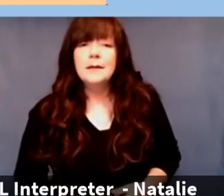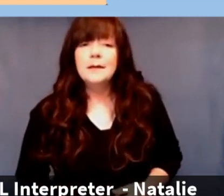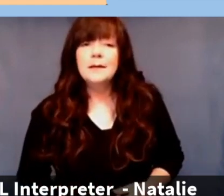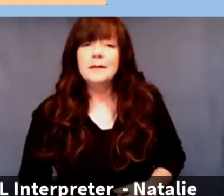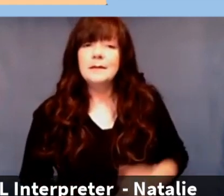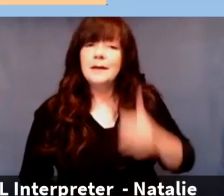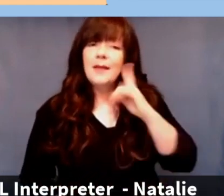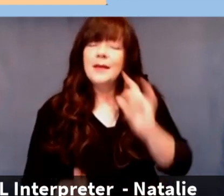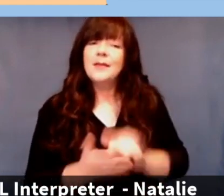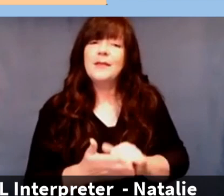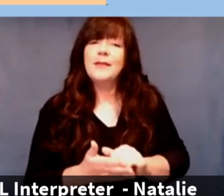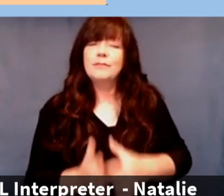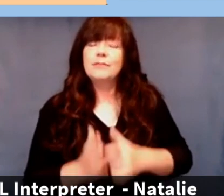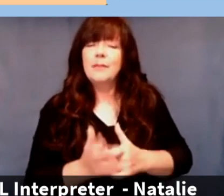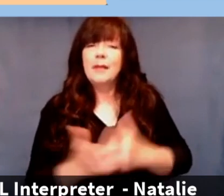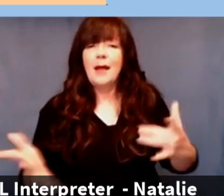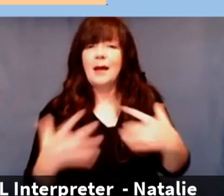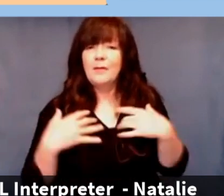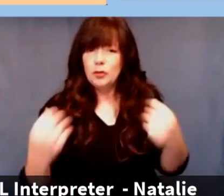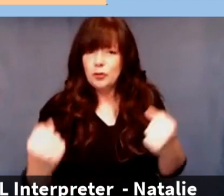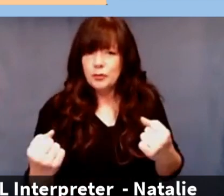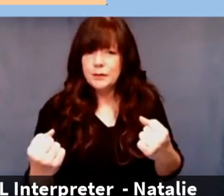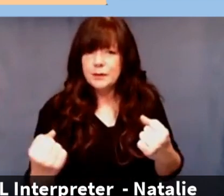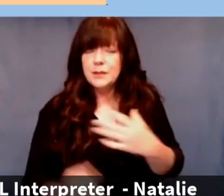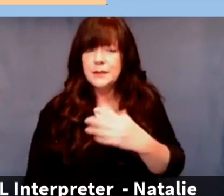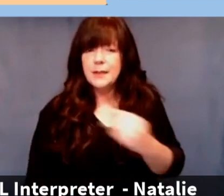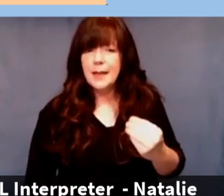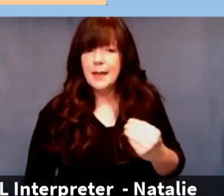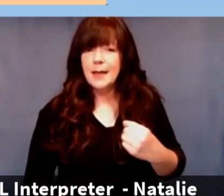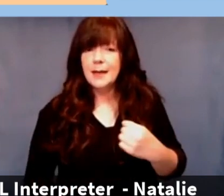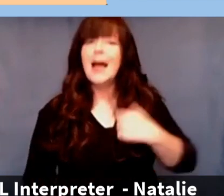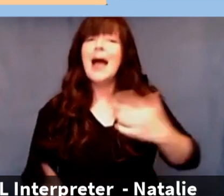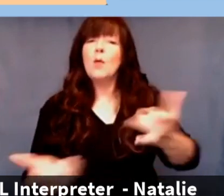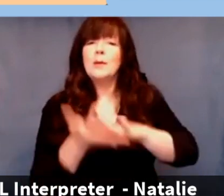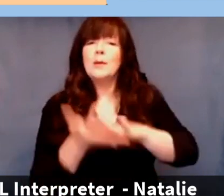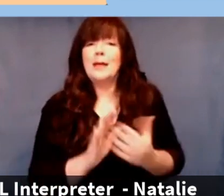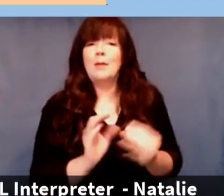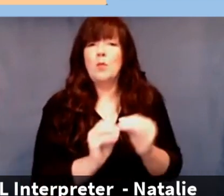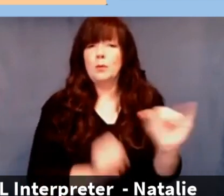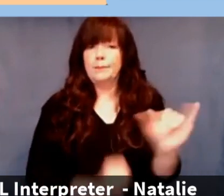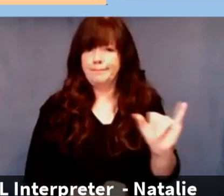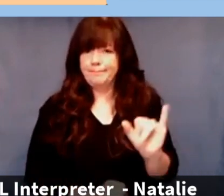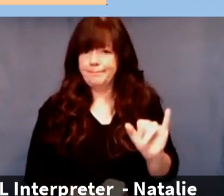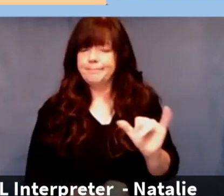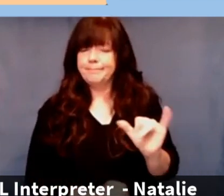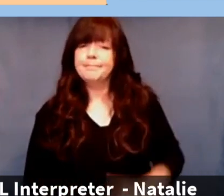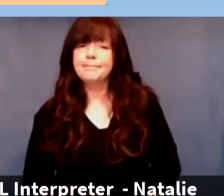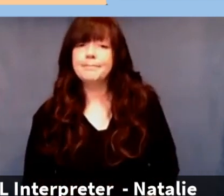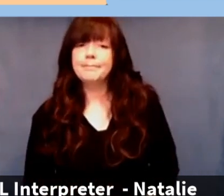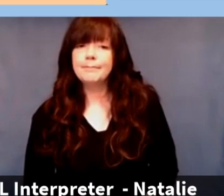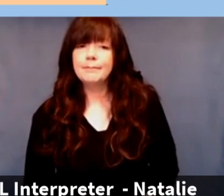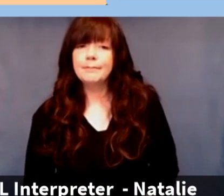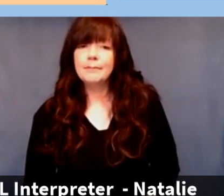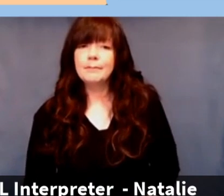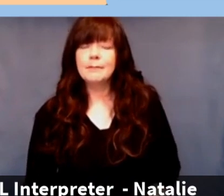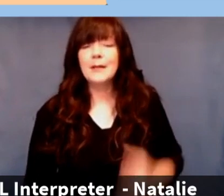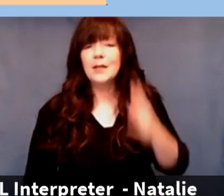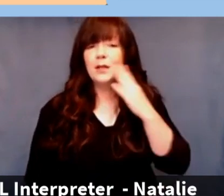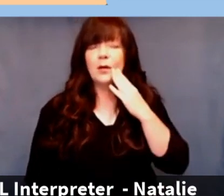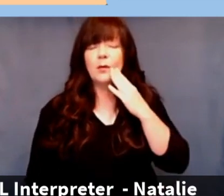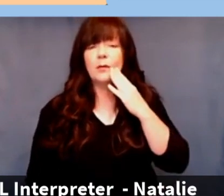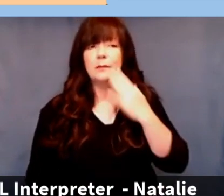a lot of courage. And I think I want to be more like that. You know, like, yeah, truth no matter